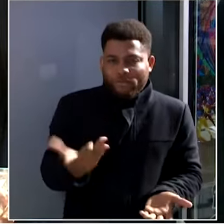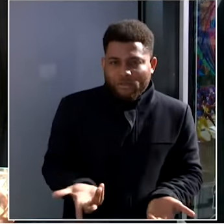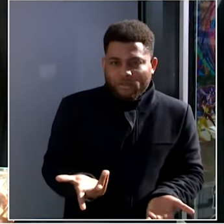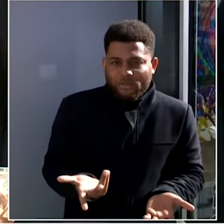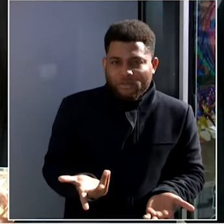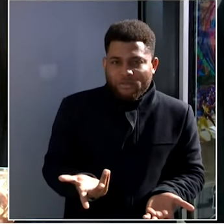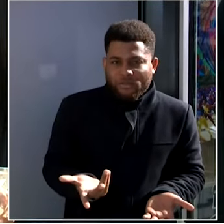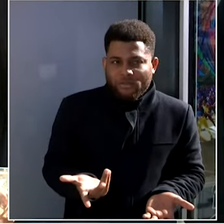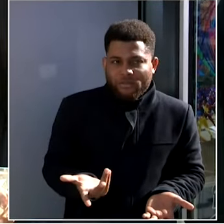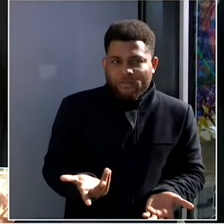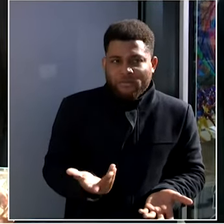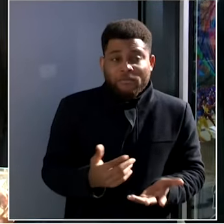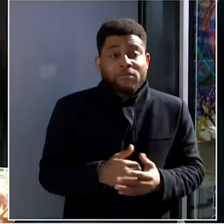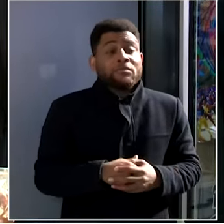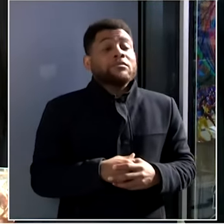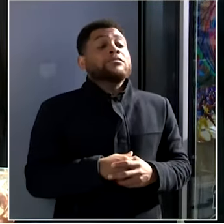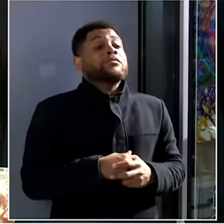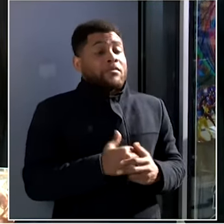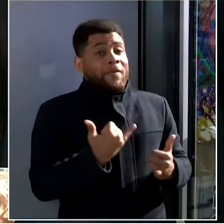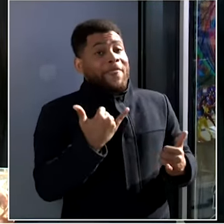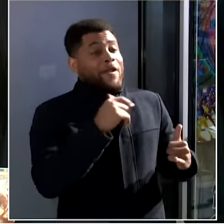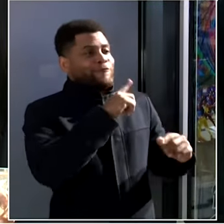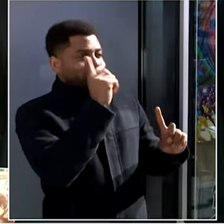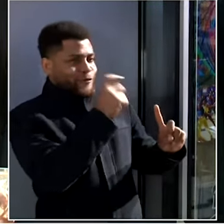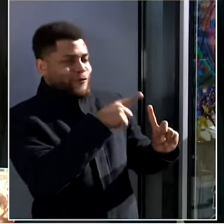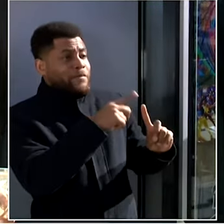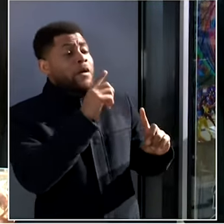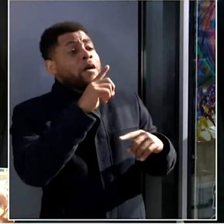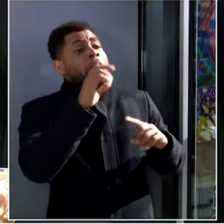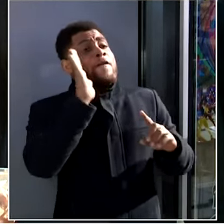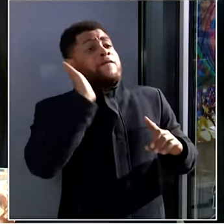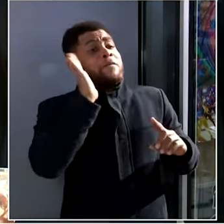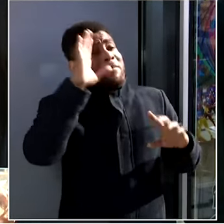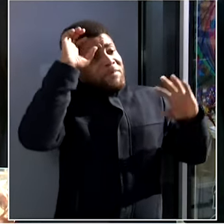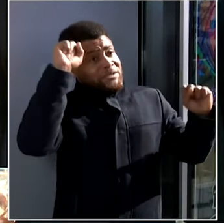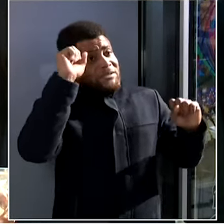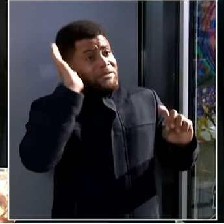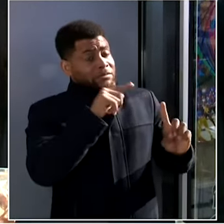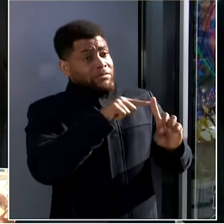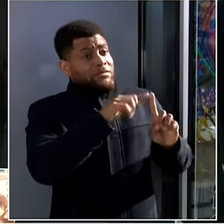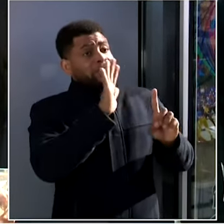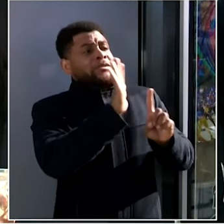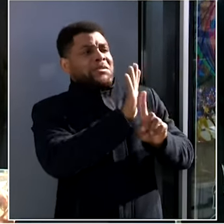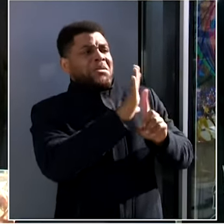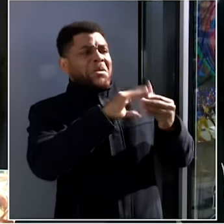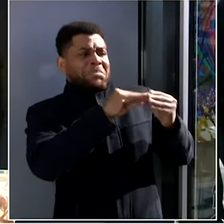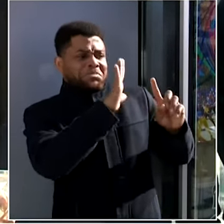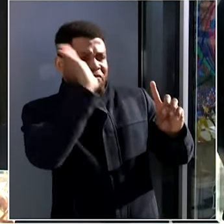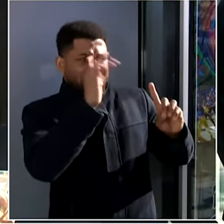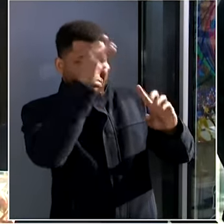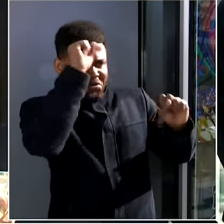Can I just follow up on the former president's comments specifically? You know, a few of it looks like, as you said, that D.C. will now